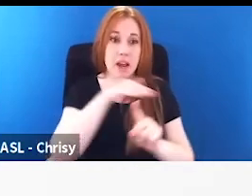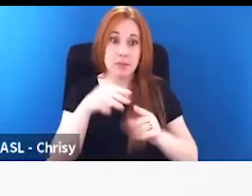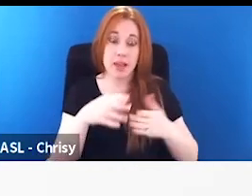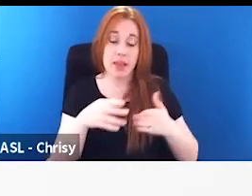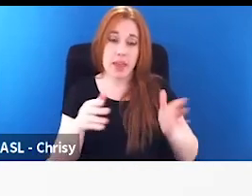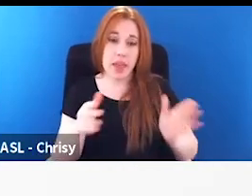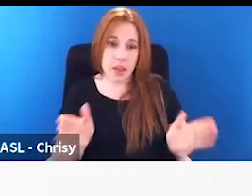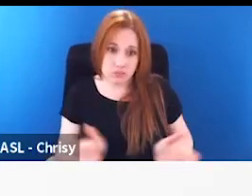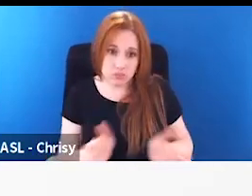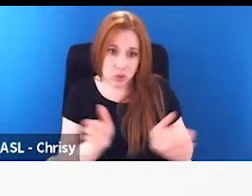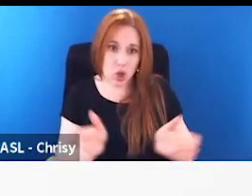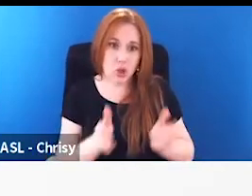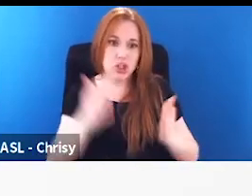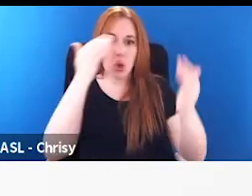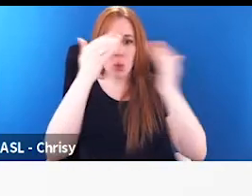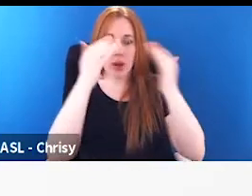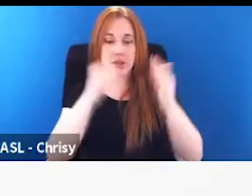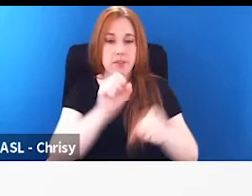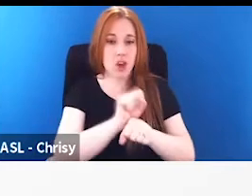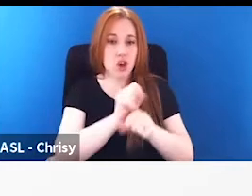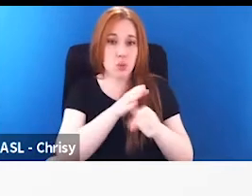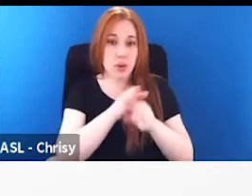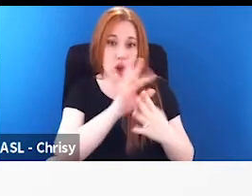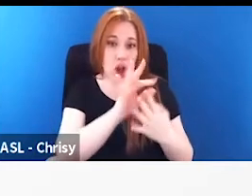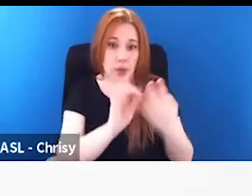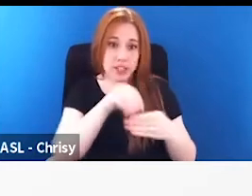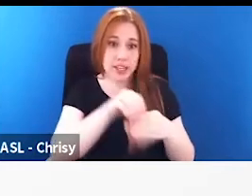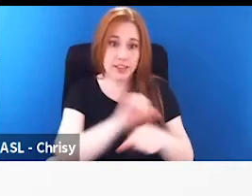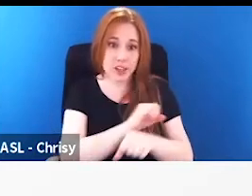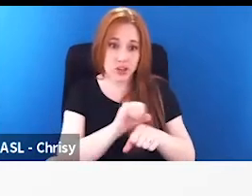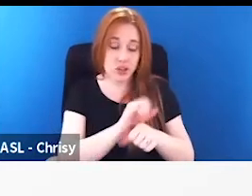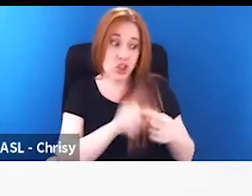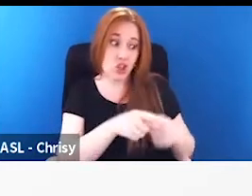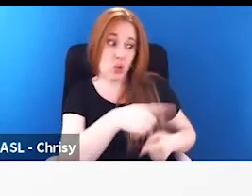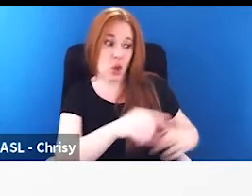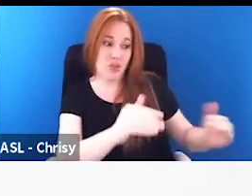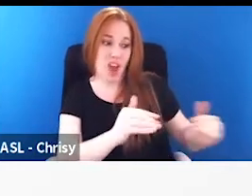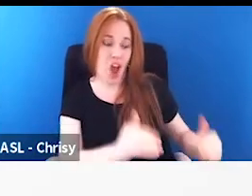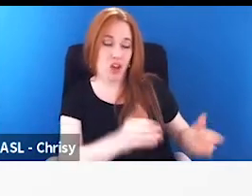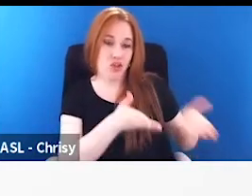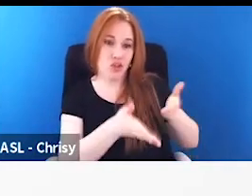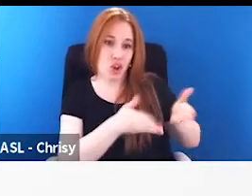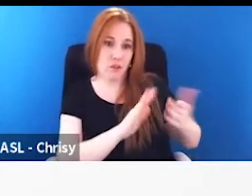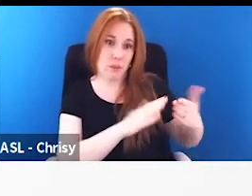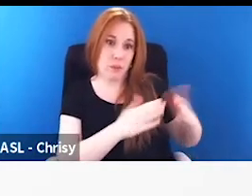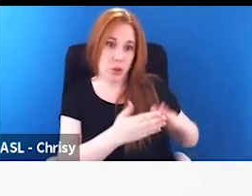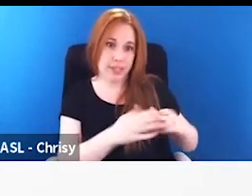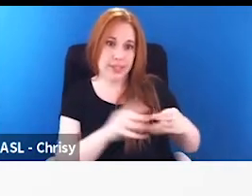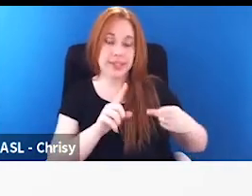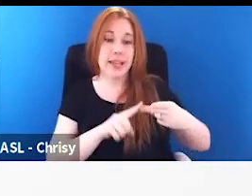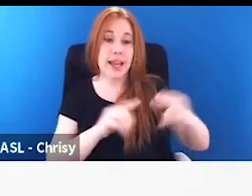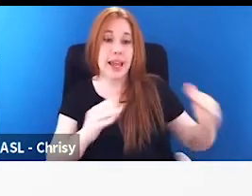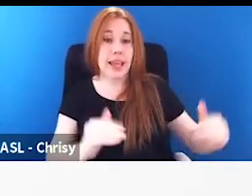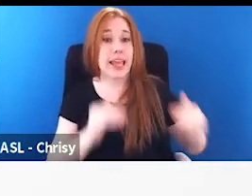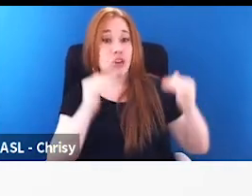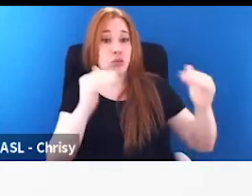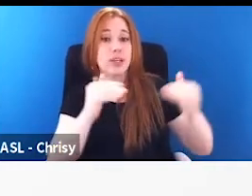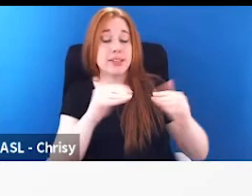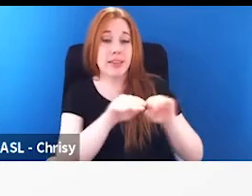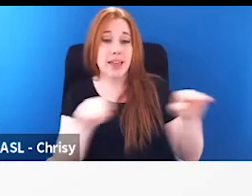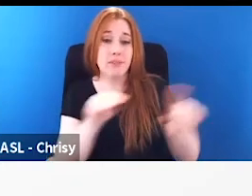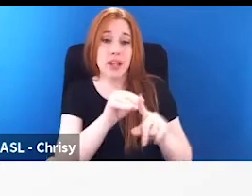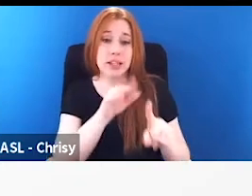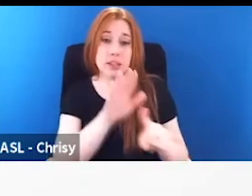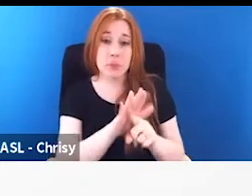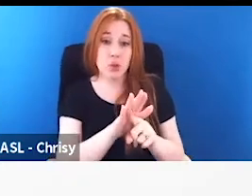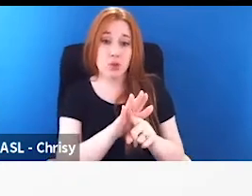career options within our industry to these underserved communities. Secondarily, increasing the level of exposure